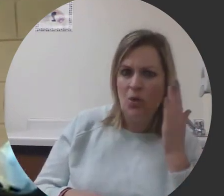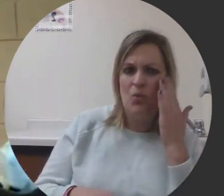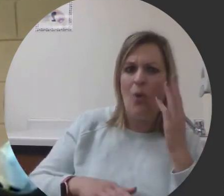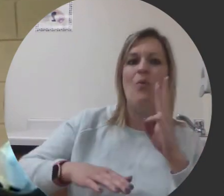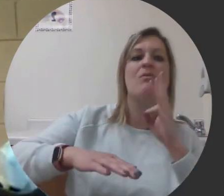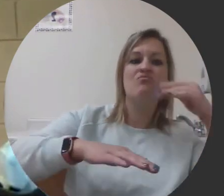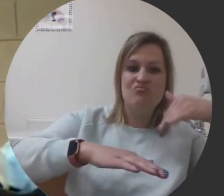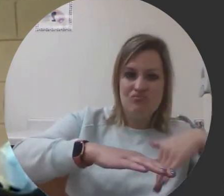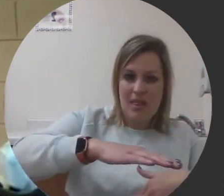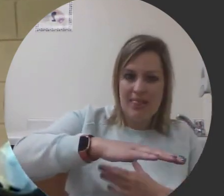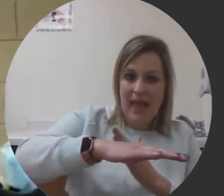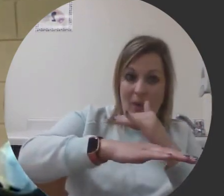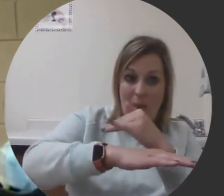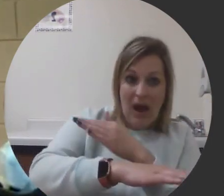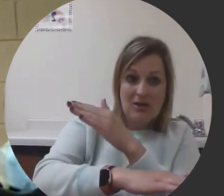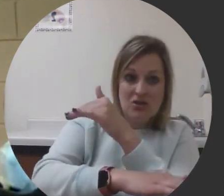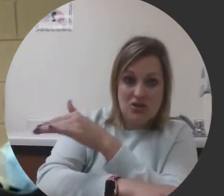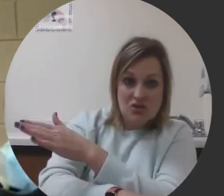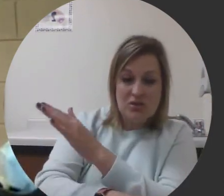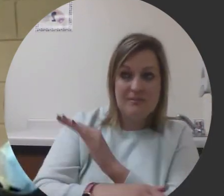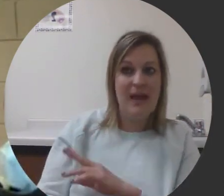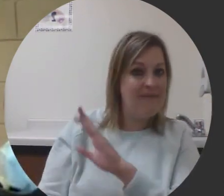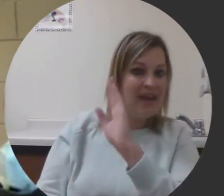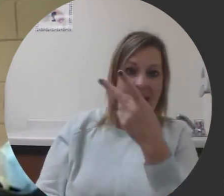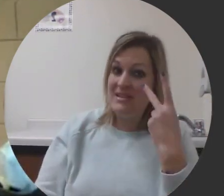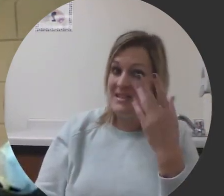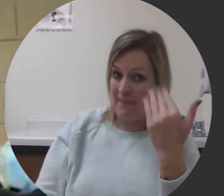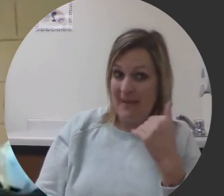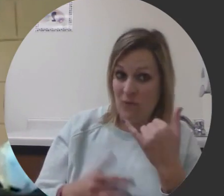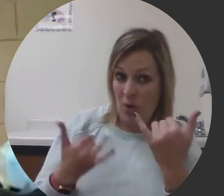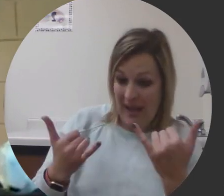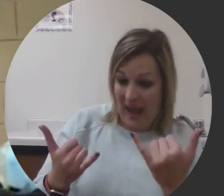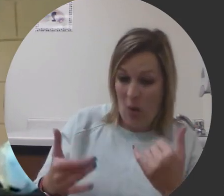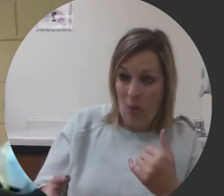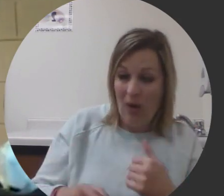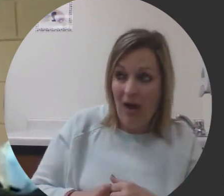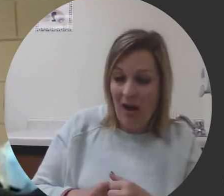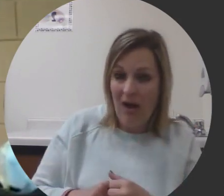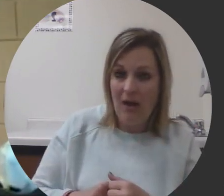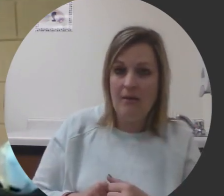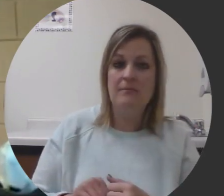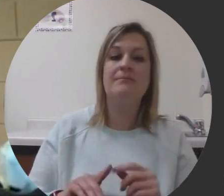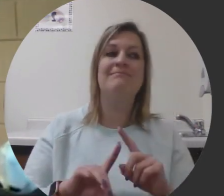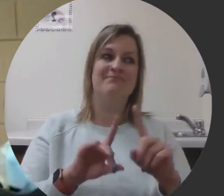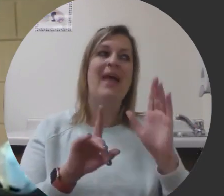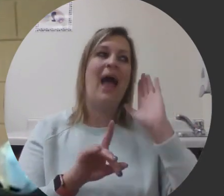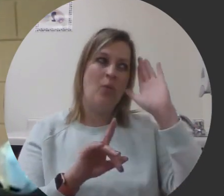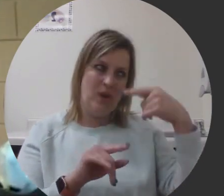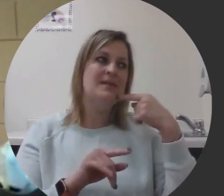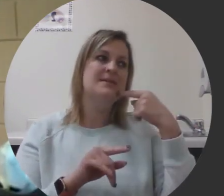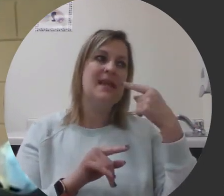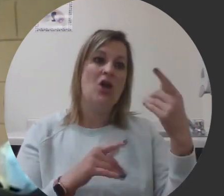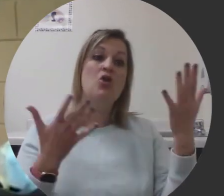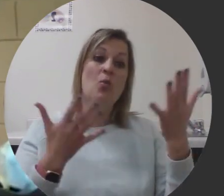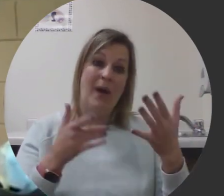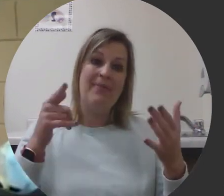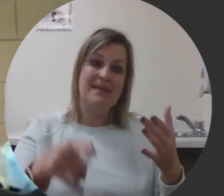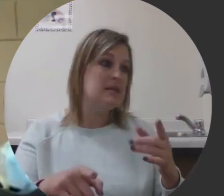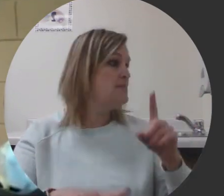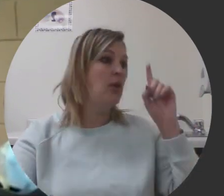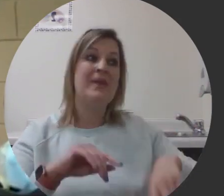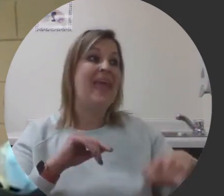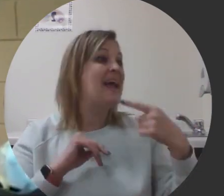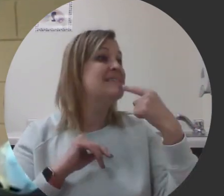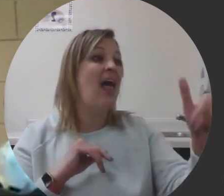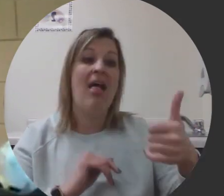it, Grumble? Asked Kirsty. Before I tell you, said Grumble, you must promise faithfully to tell no one outside the